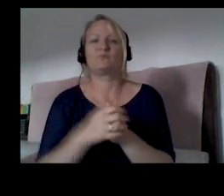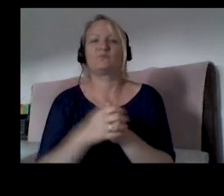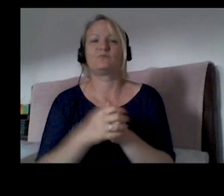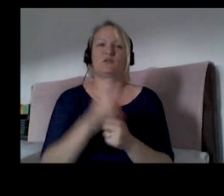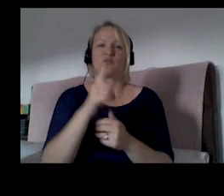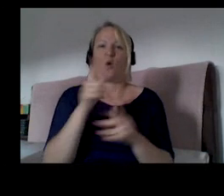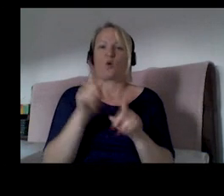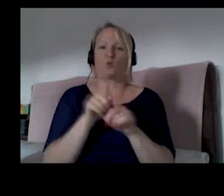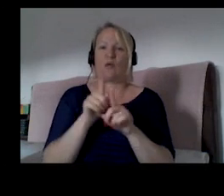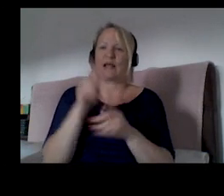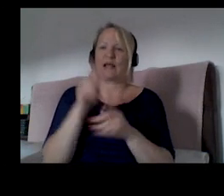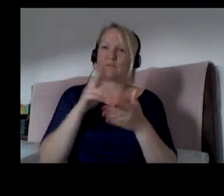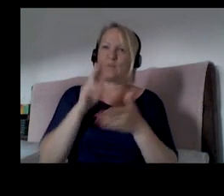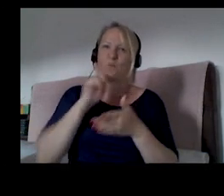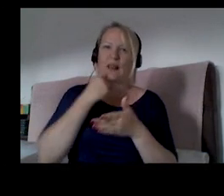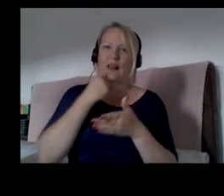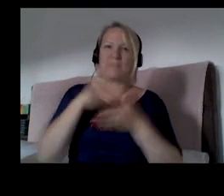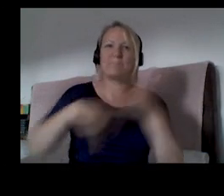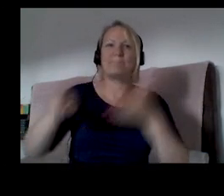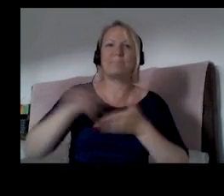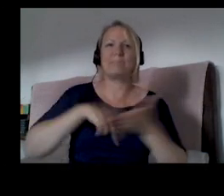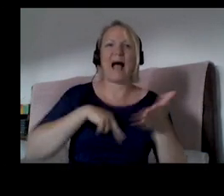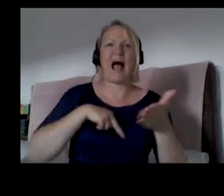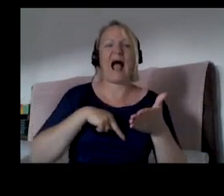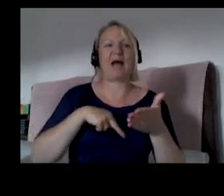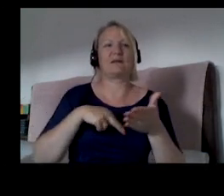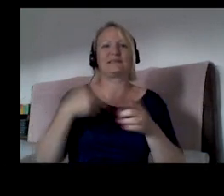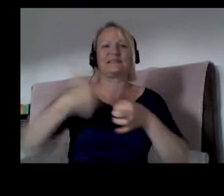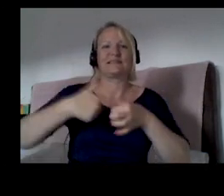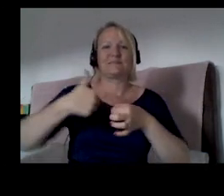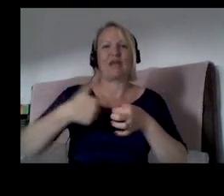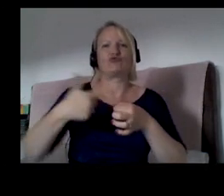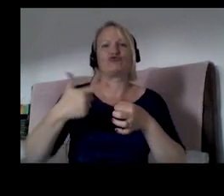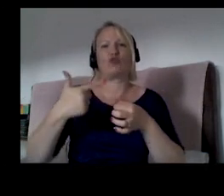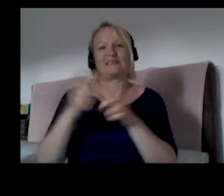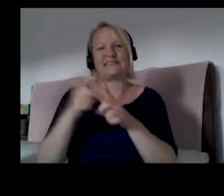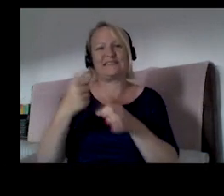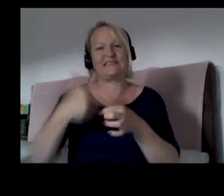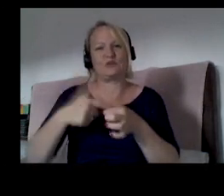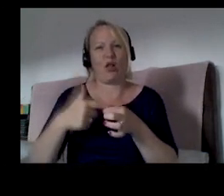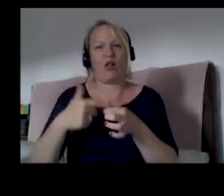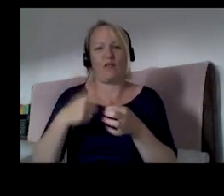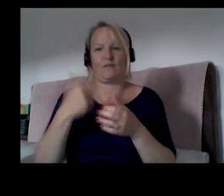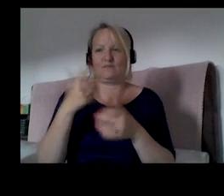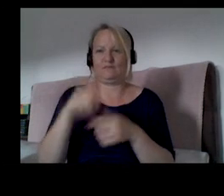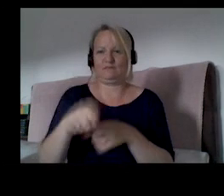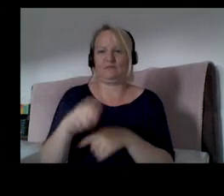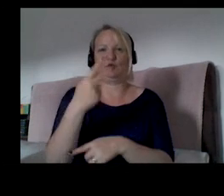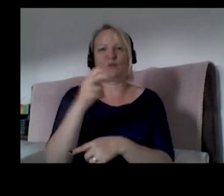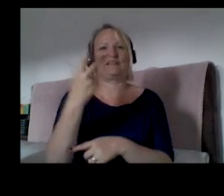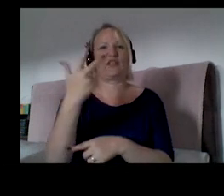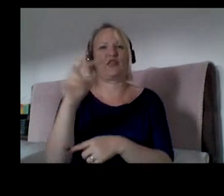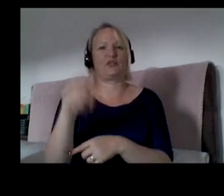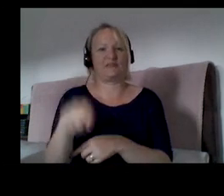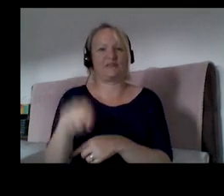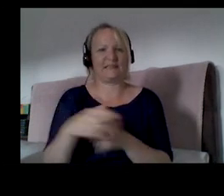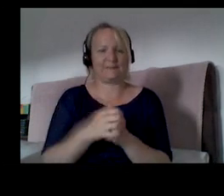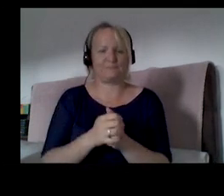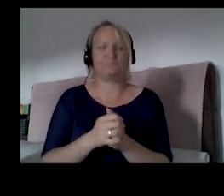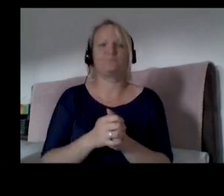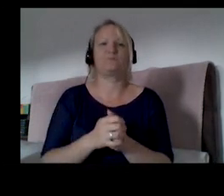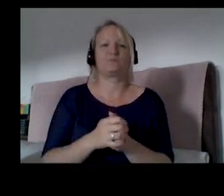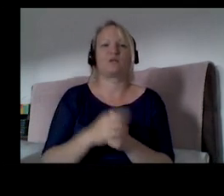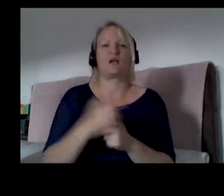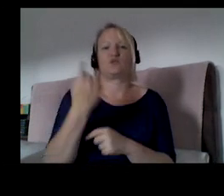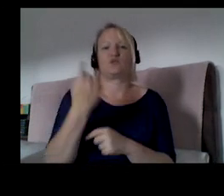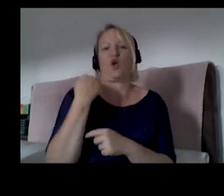alternatively fueled vehicles, in part driven by the banning of sales of diesel and petrol cars from 2030. At